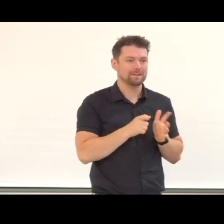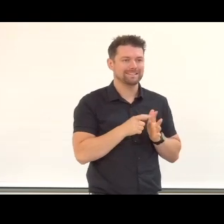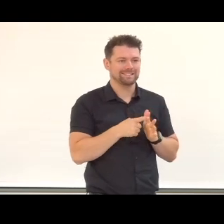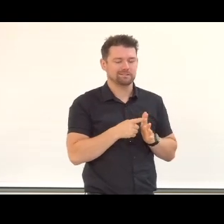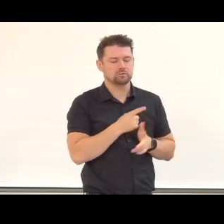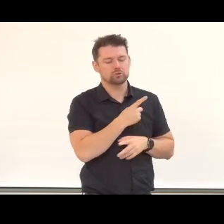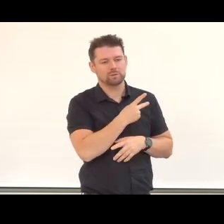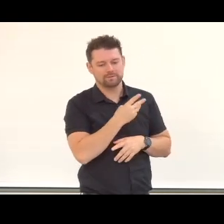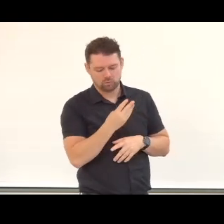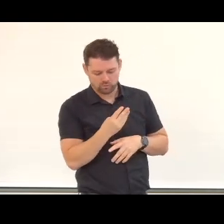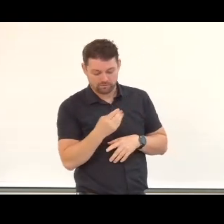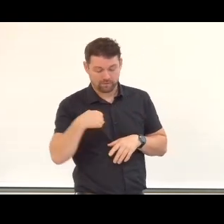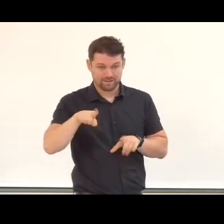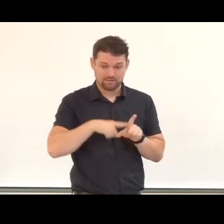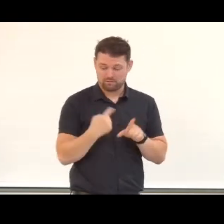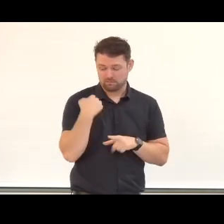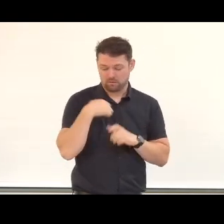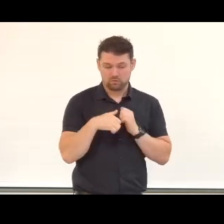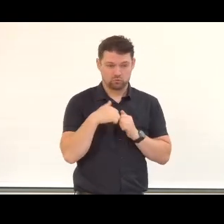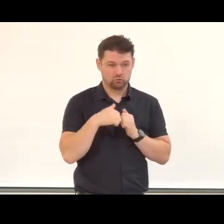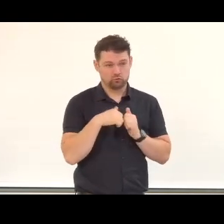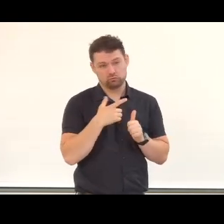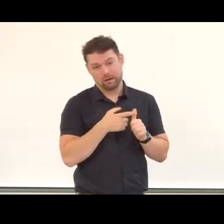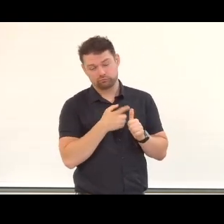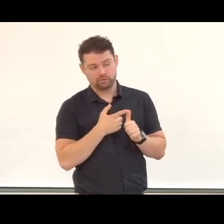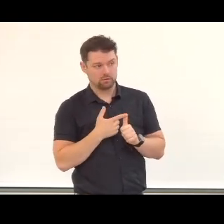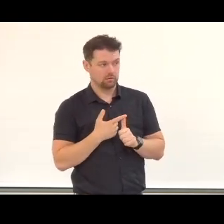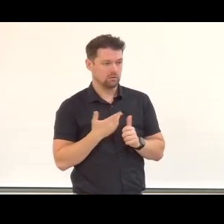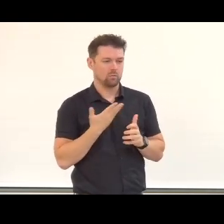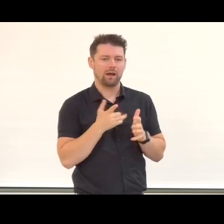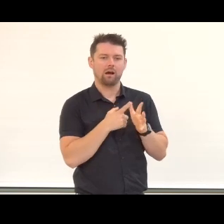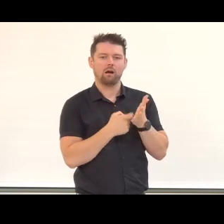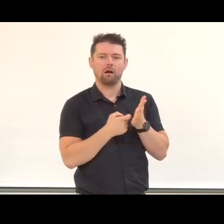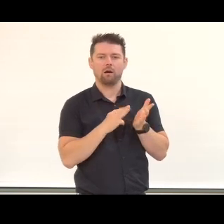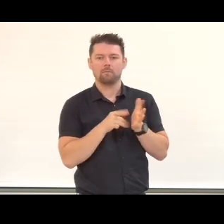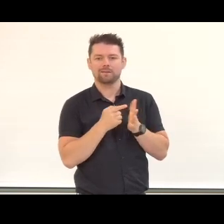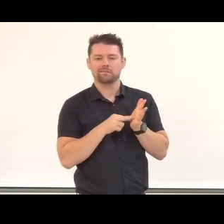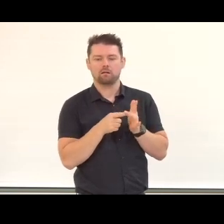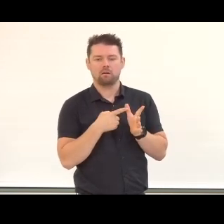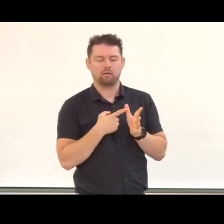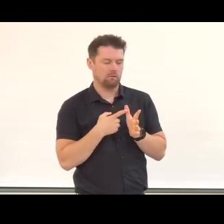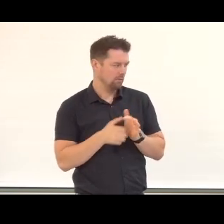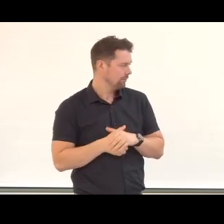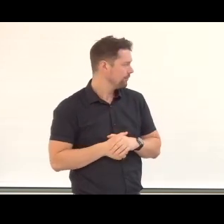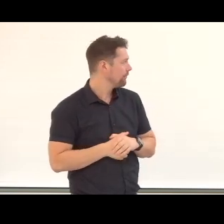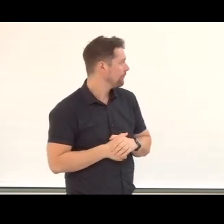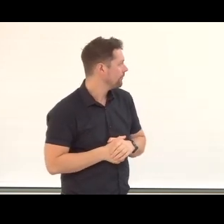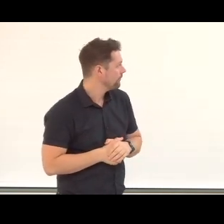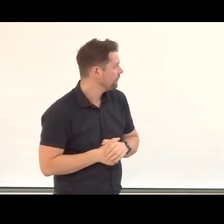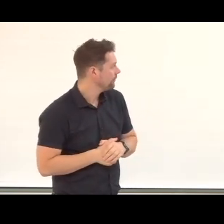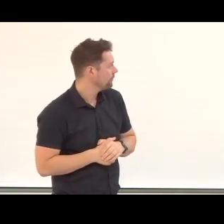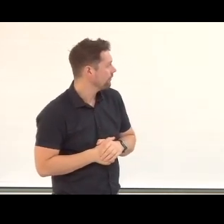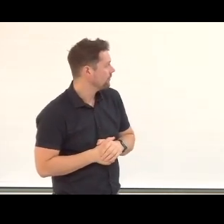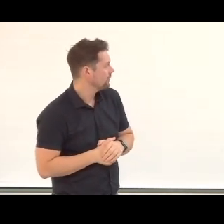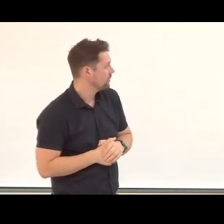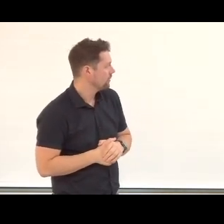mission this year, March and April, in Armenia. So we did the mission in Armenia. We have